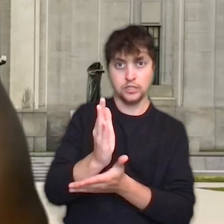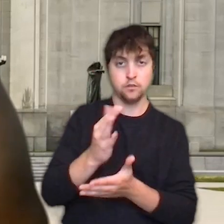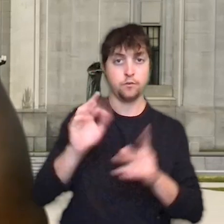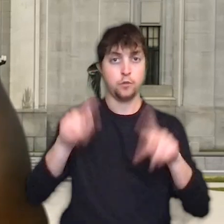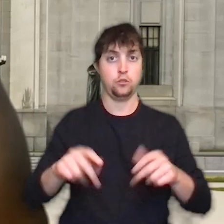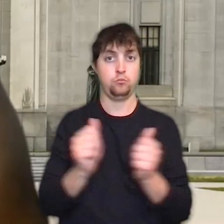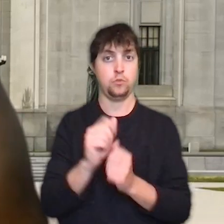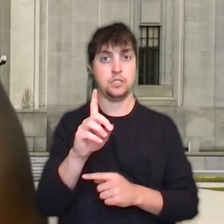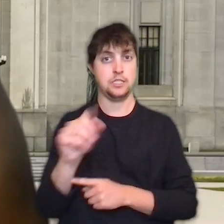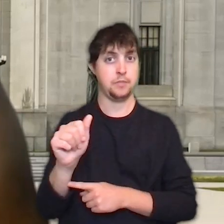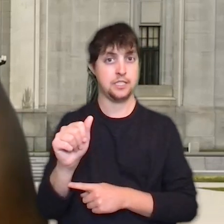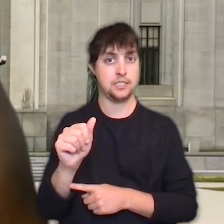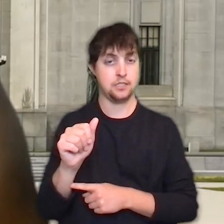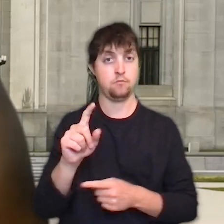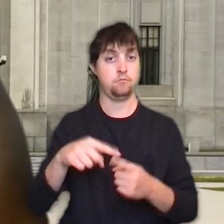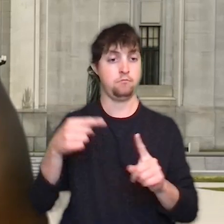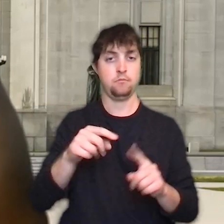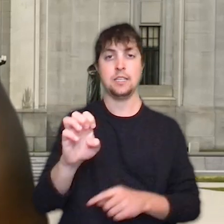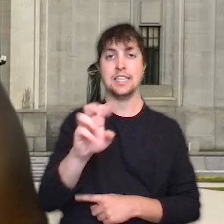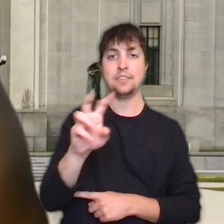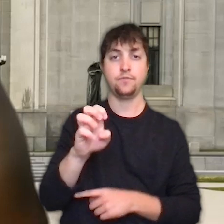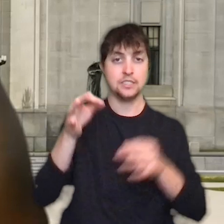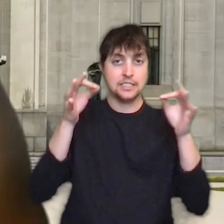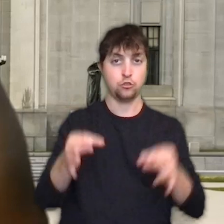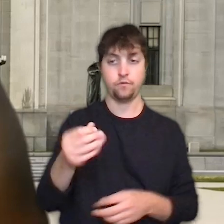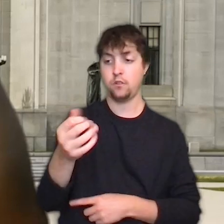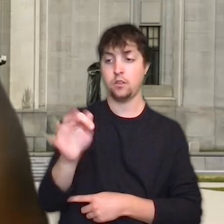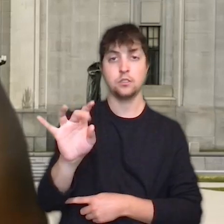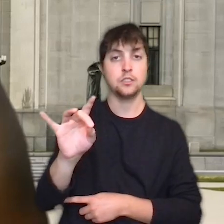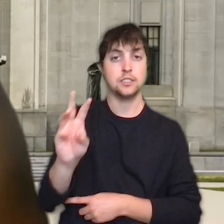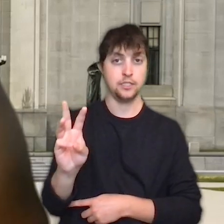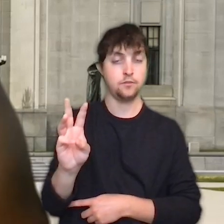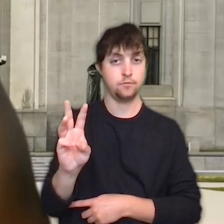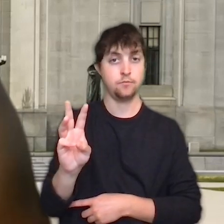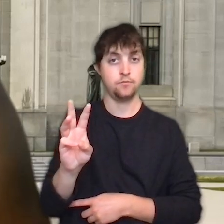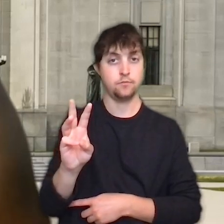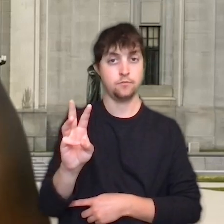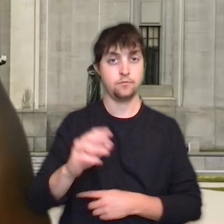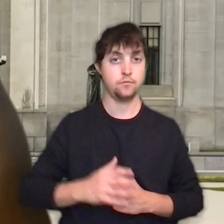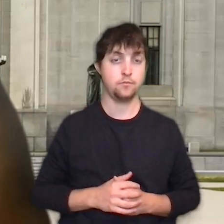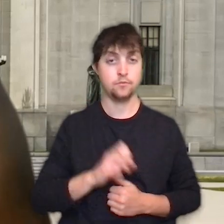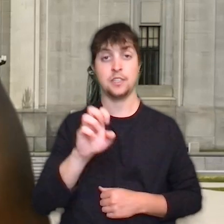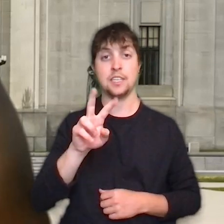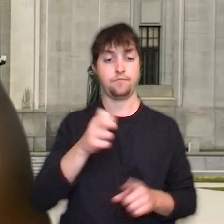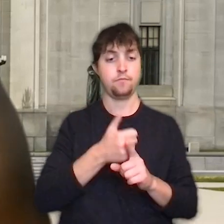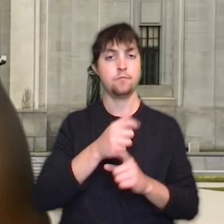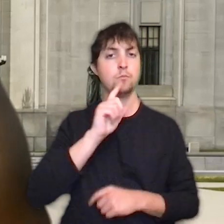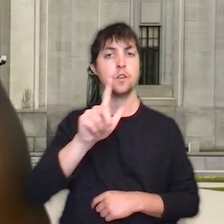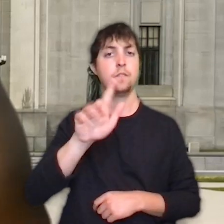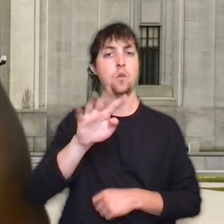rights of persons with disabilities was the Eve decision of 1986. Eve